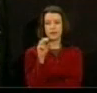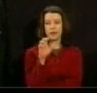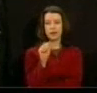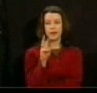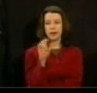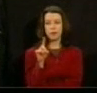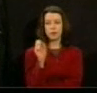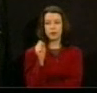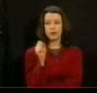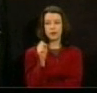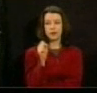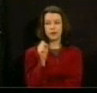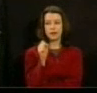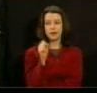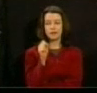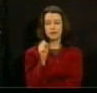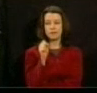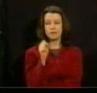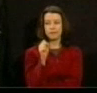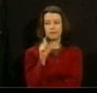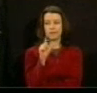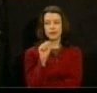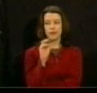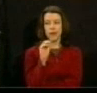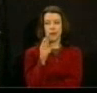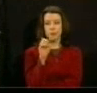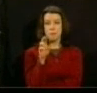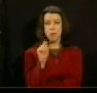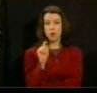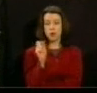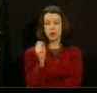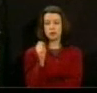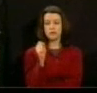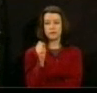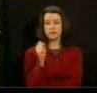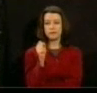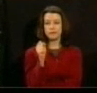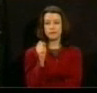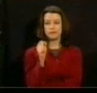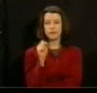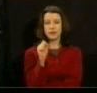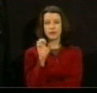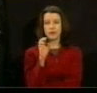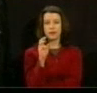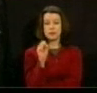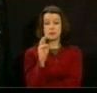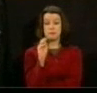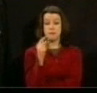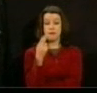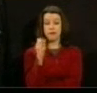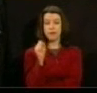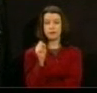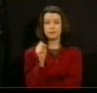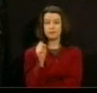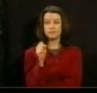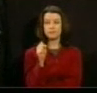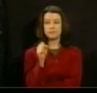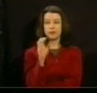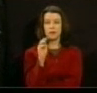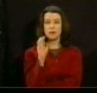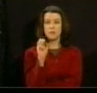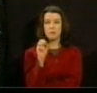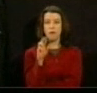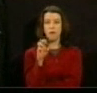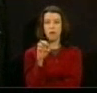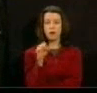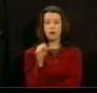Kaywood, Commissioner Lambert, Commissioner Smith, Yes. Commissioner Moore,